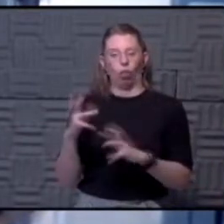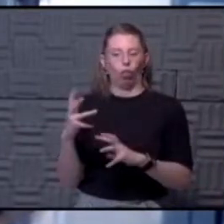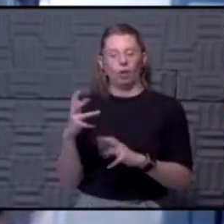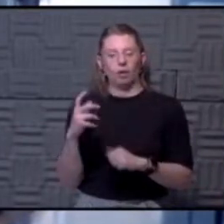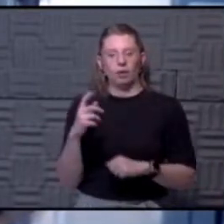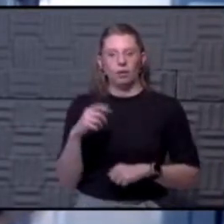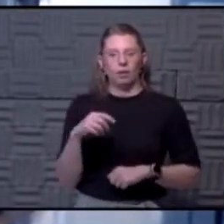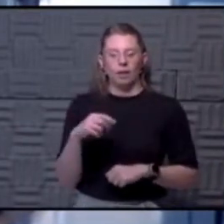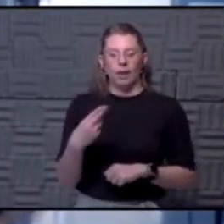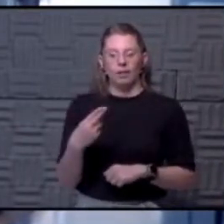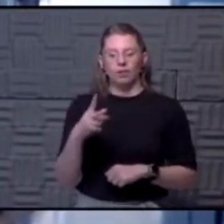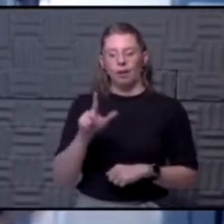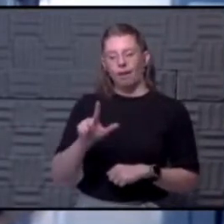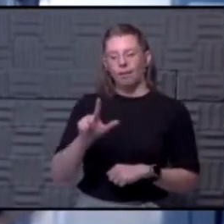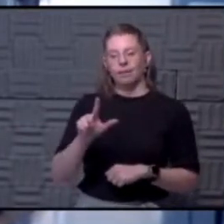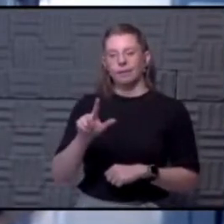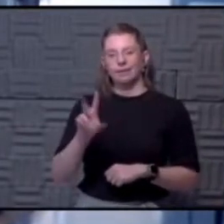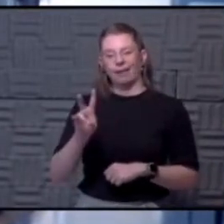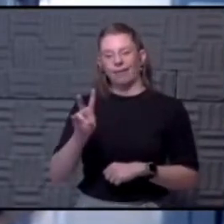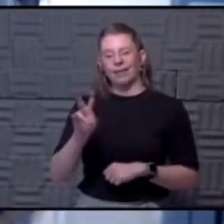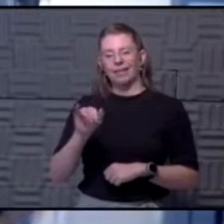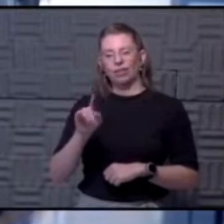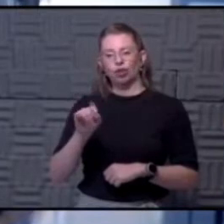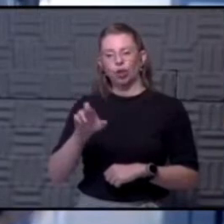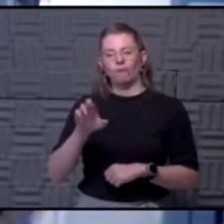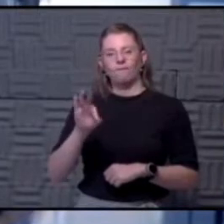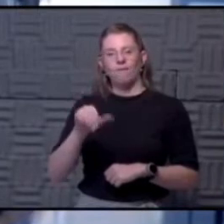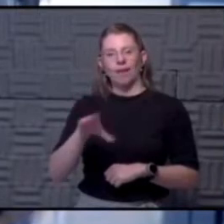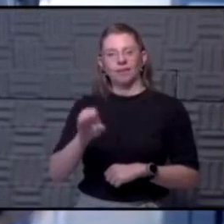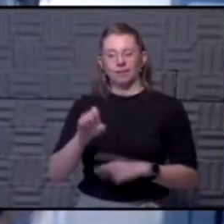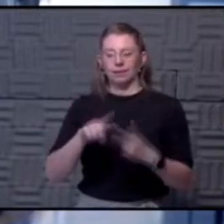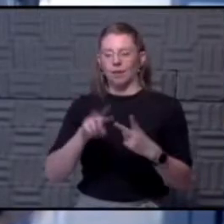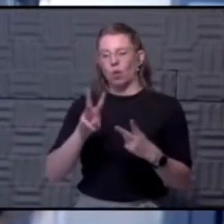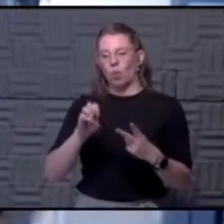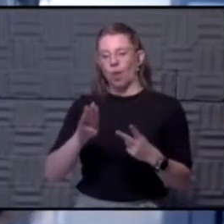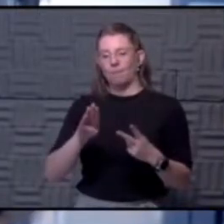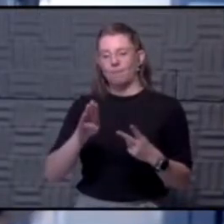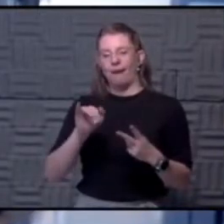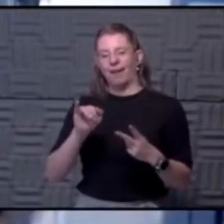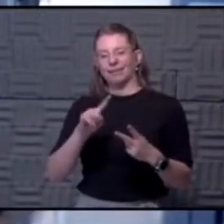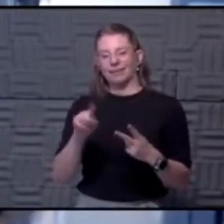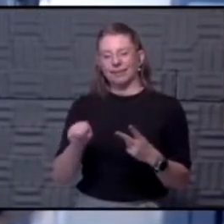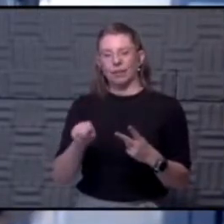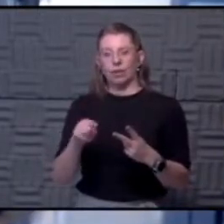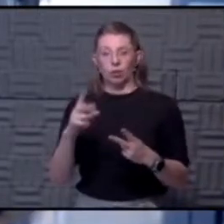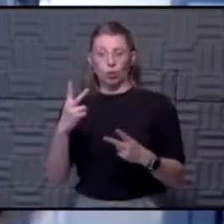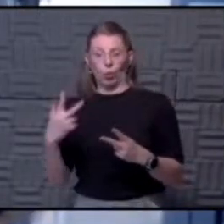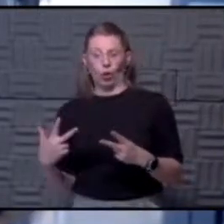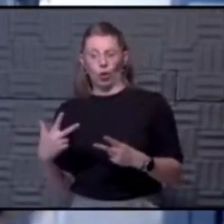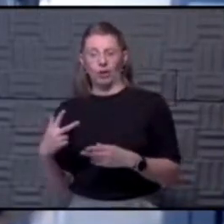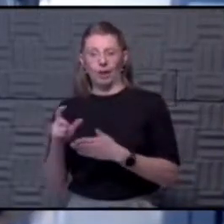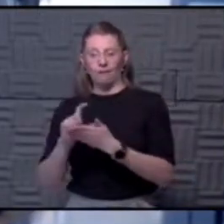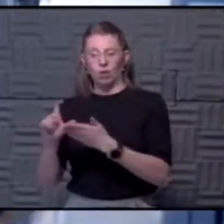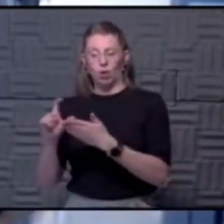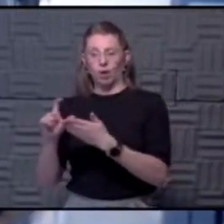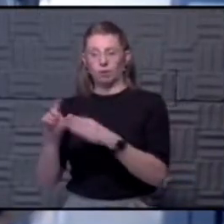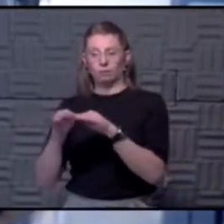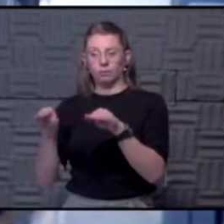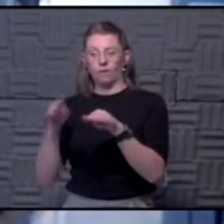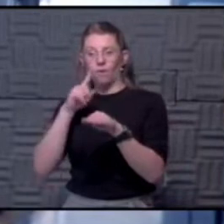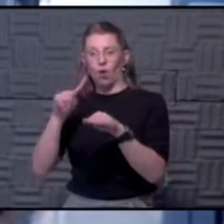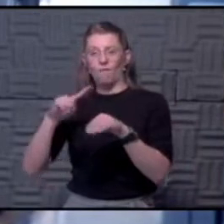interfaces between medical records and our WebIZ. But about the other 2/3 is inventory is on people's shelves of first